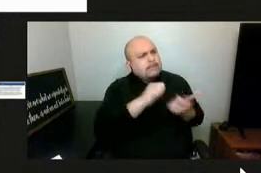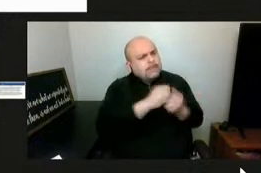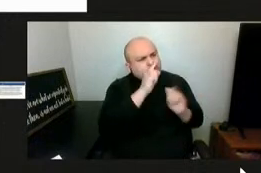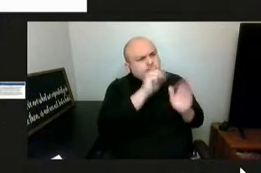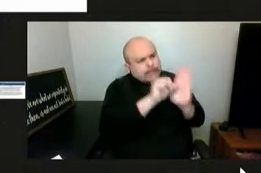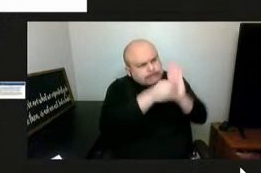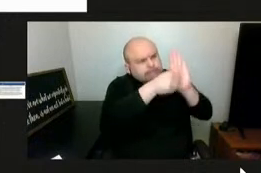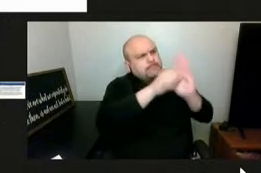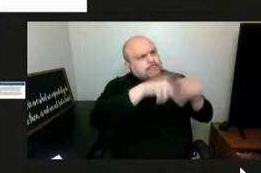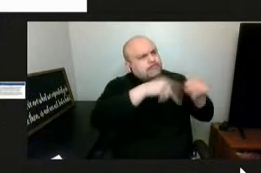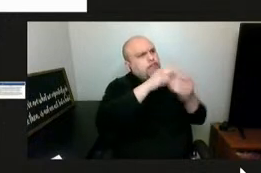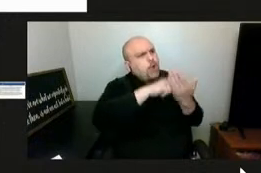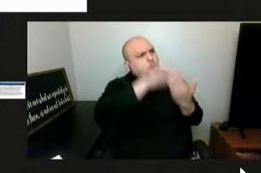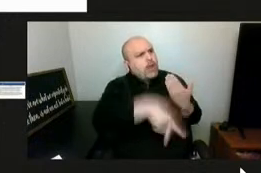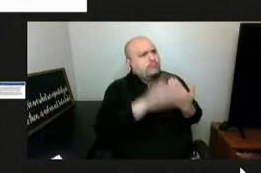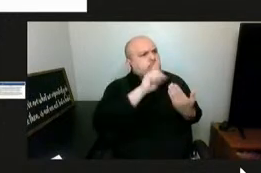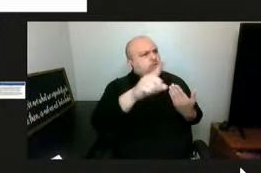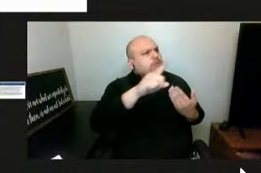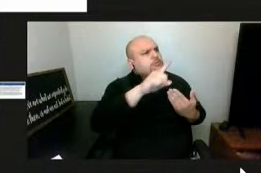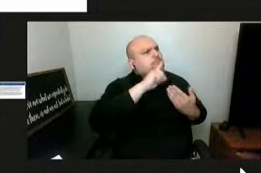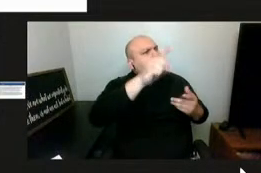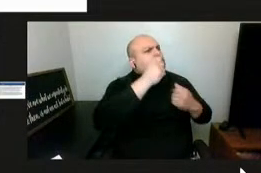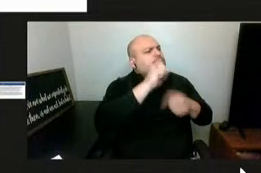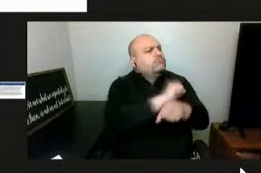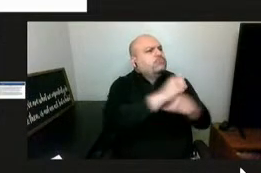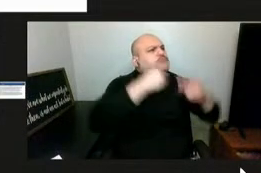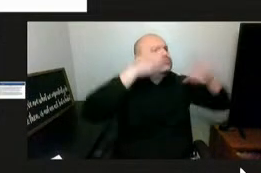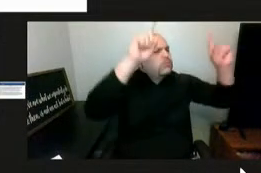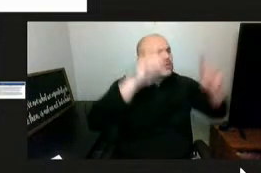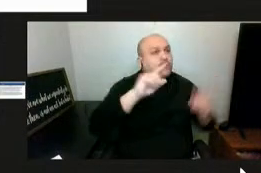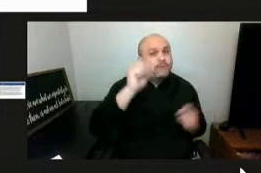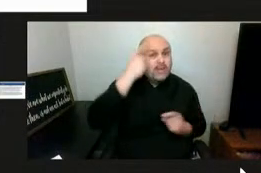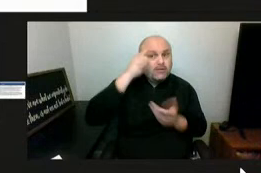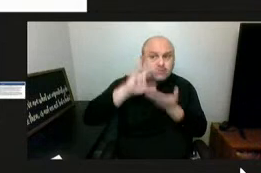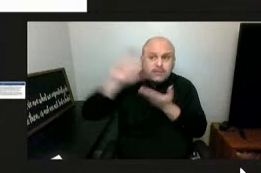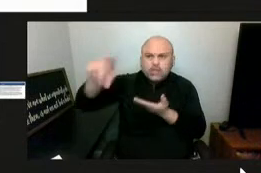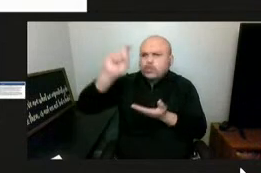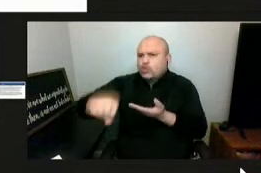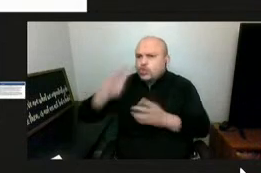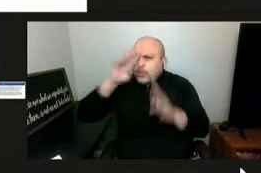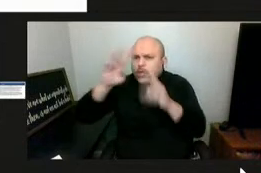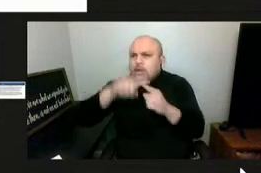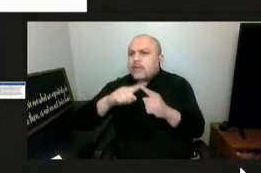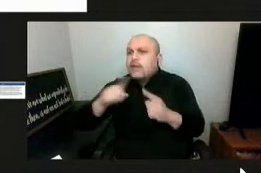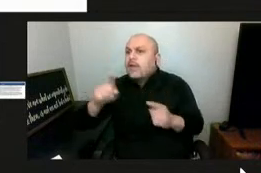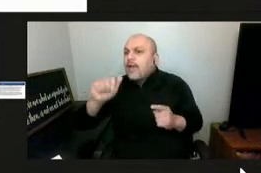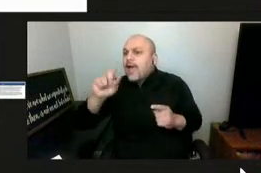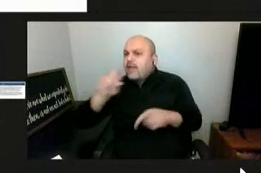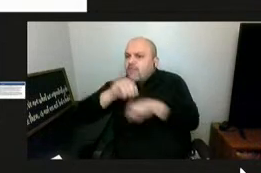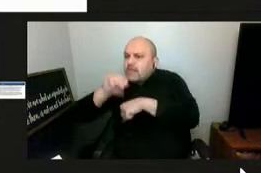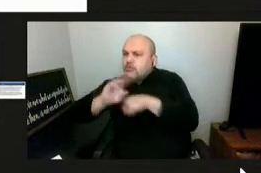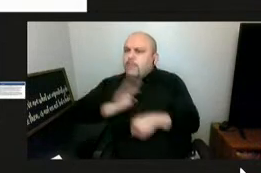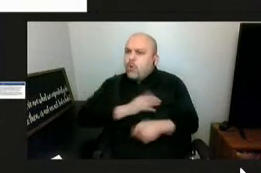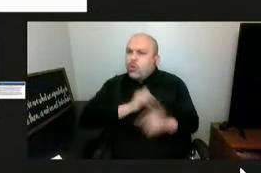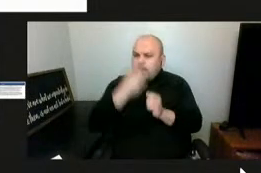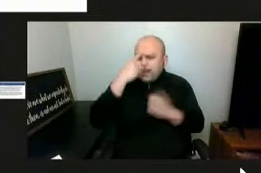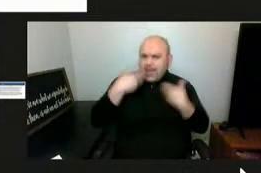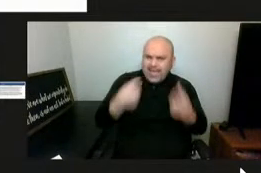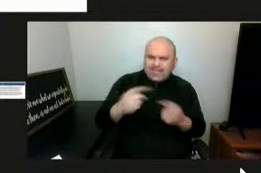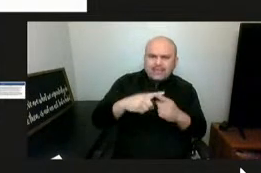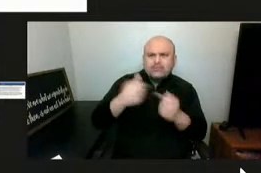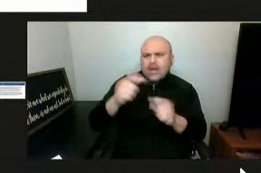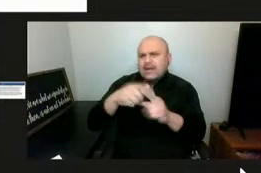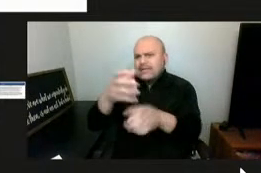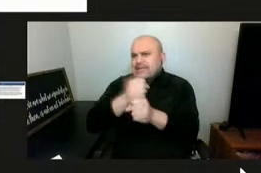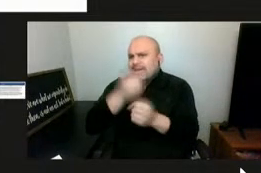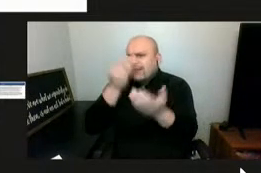that we know have already worked. The federal government should require the creation of community advisory boards for mental health as a part of receiving funding. Again, this